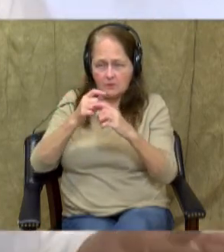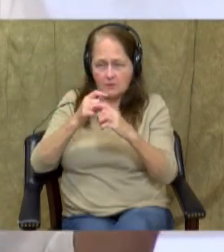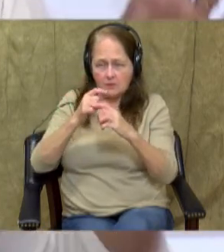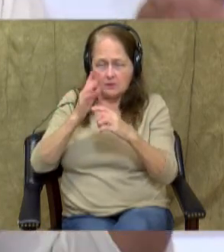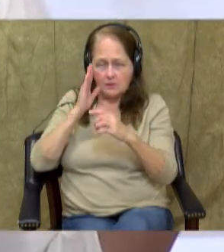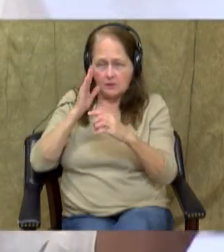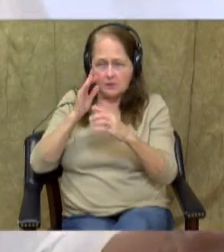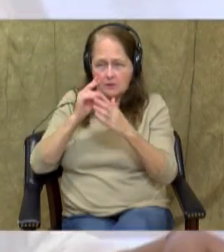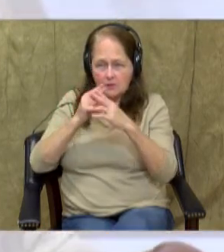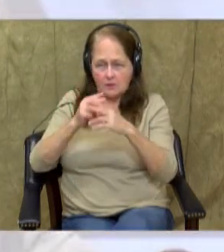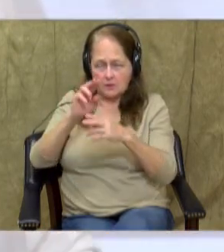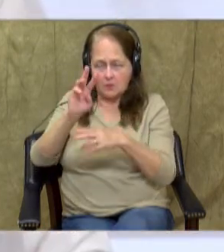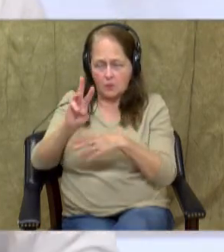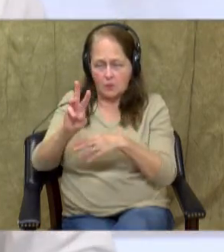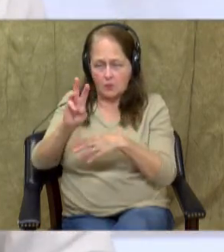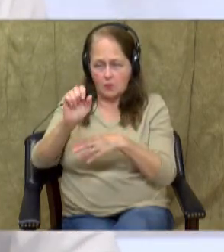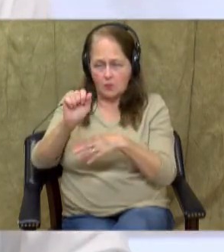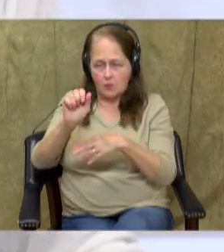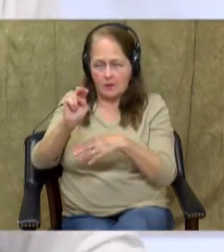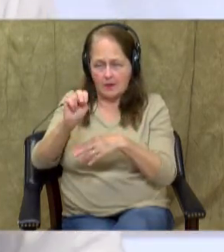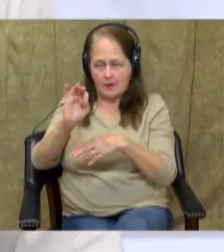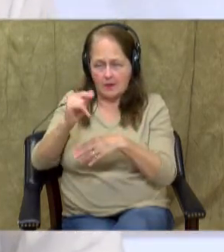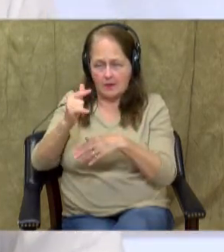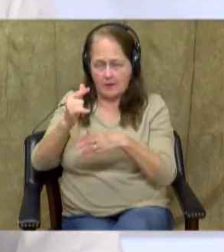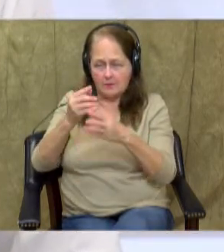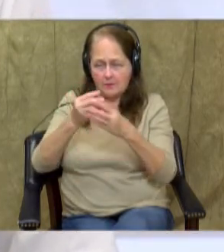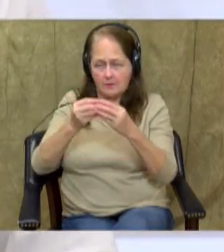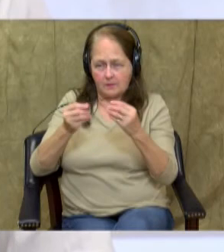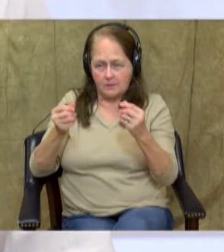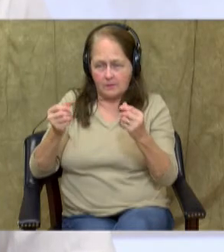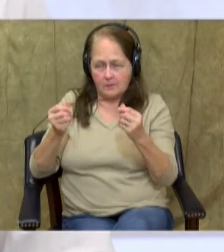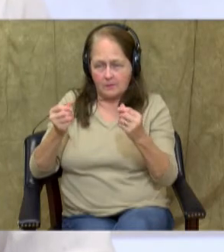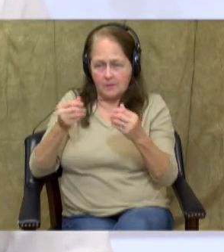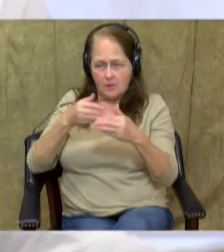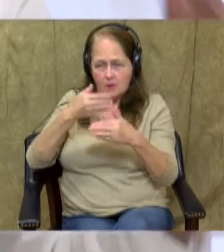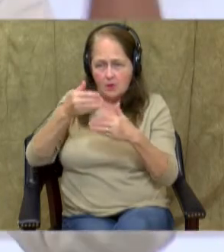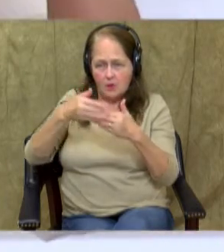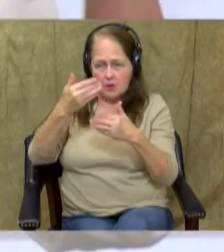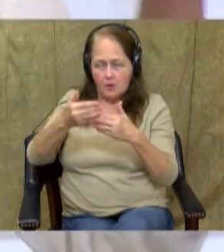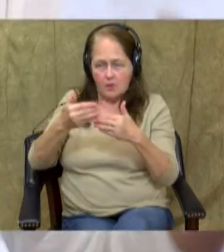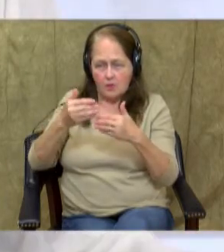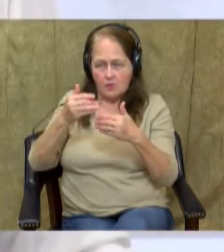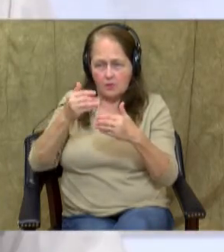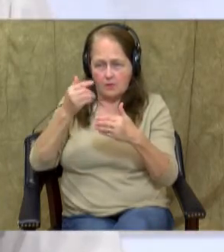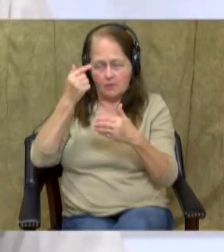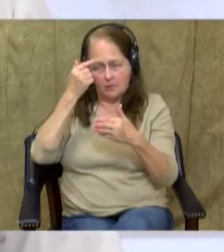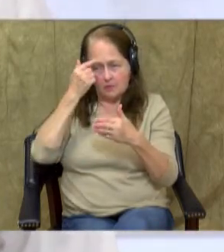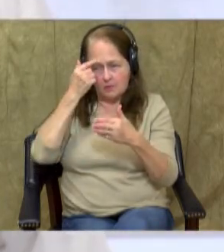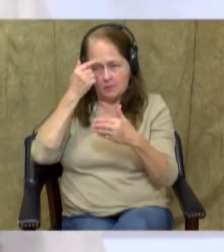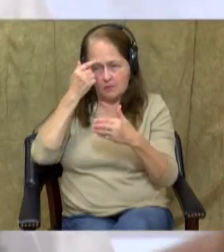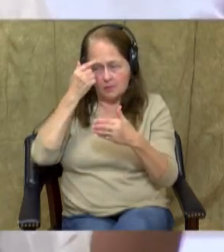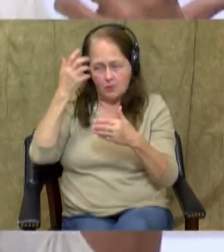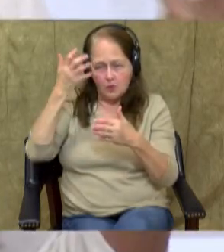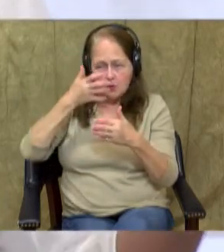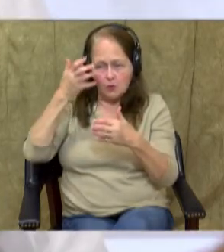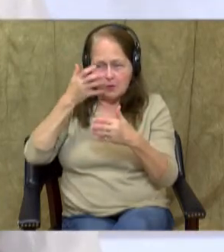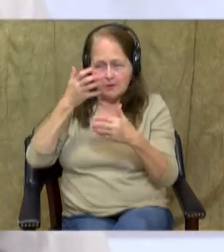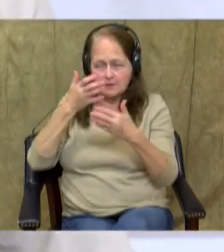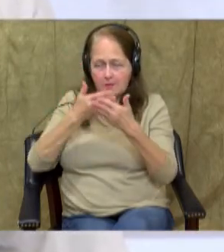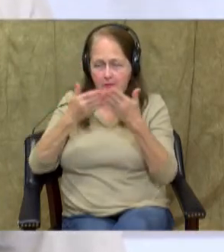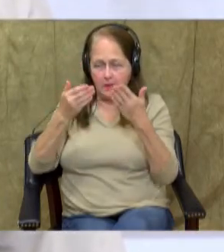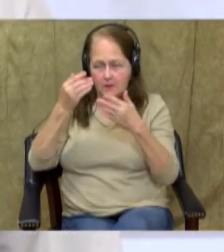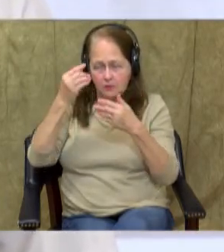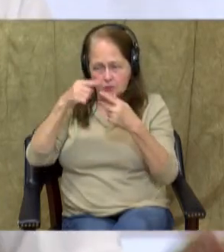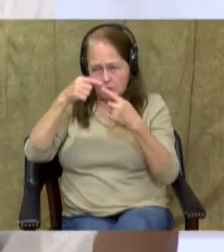we say that's waning. Now, my students know that oftentimes I like to think of just crazy things to help me